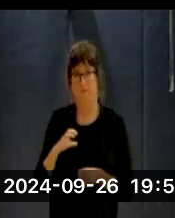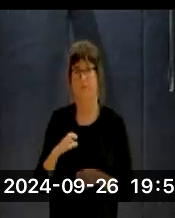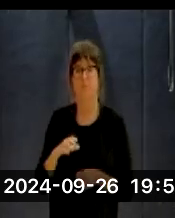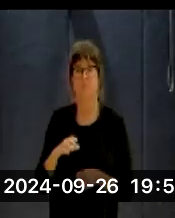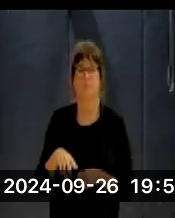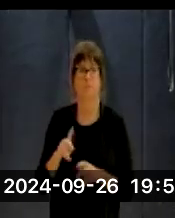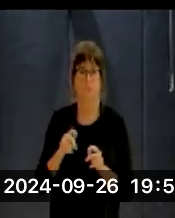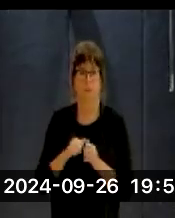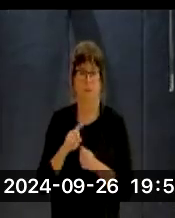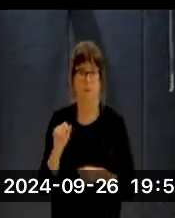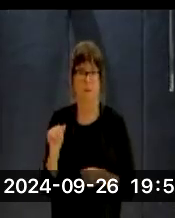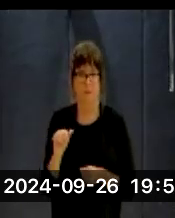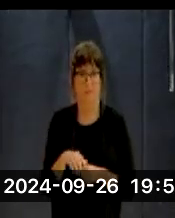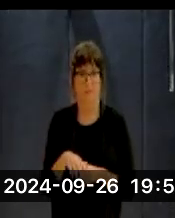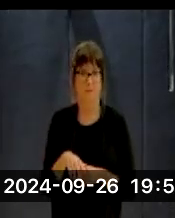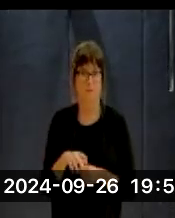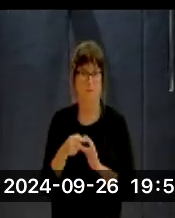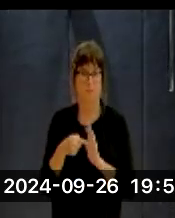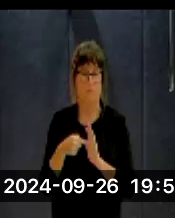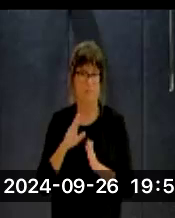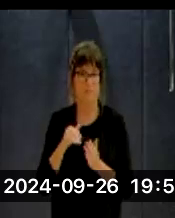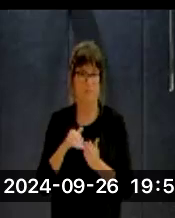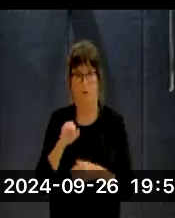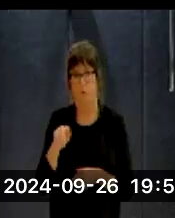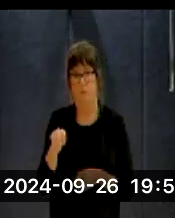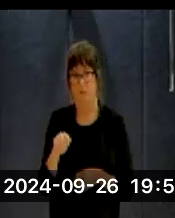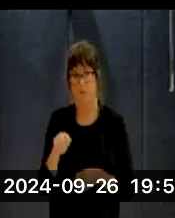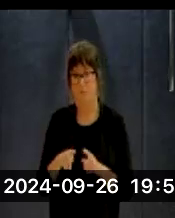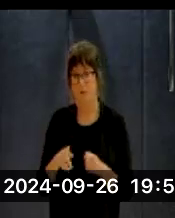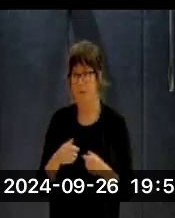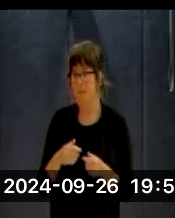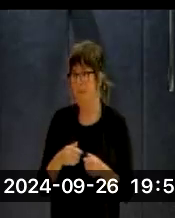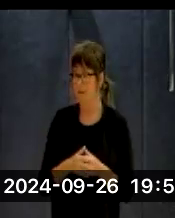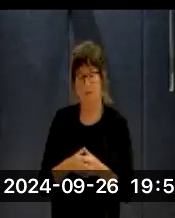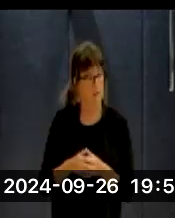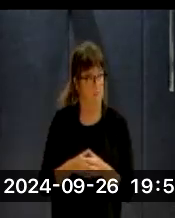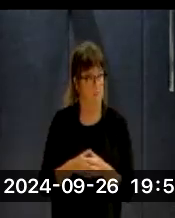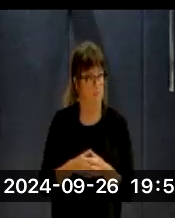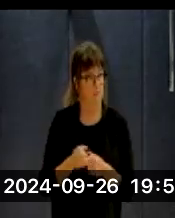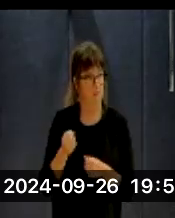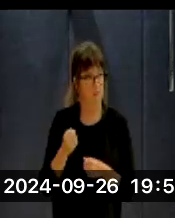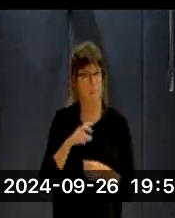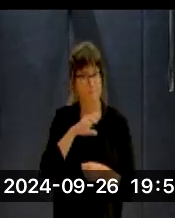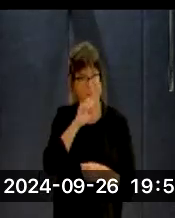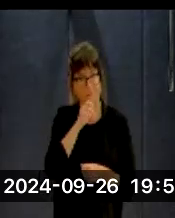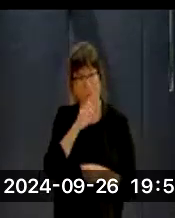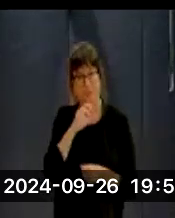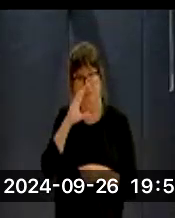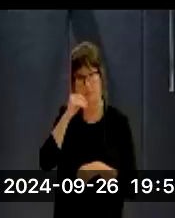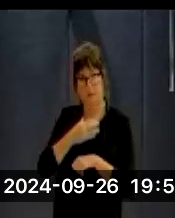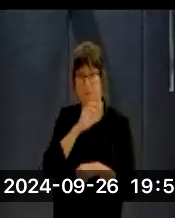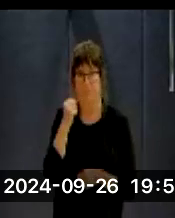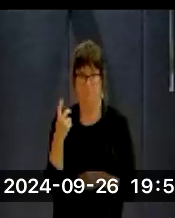representing the Central Coast. But here I am as a parent of an 11-year-old boy with multiple